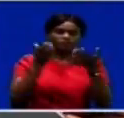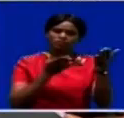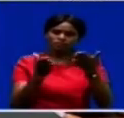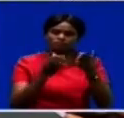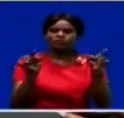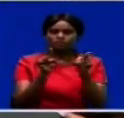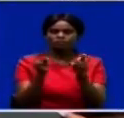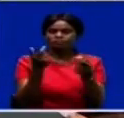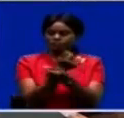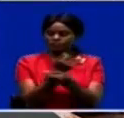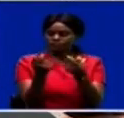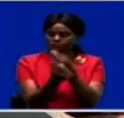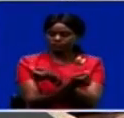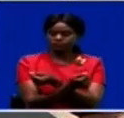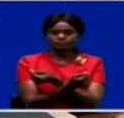government